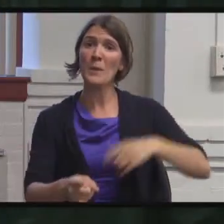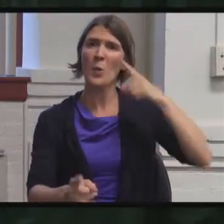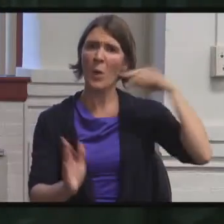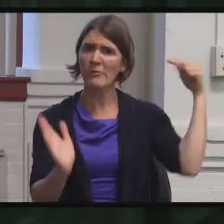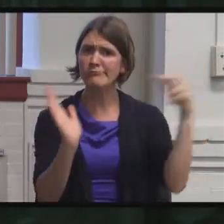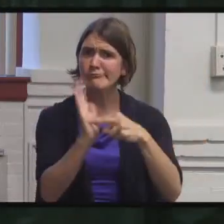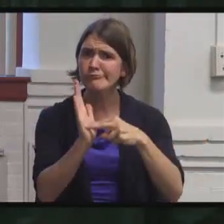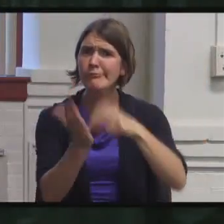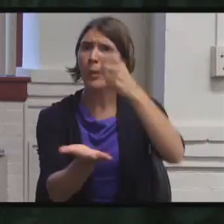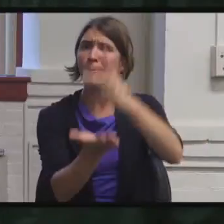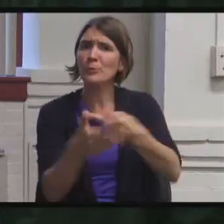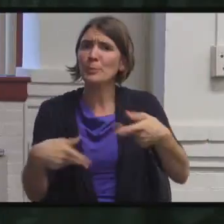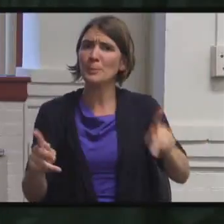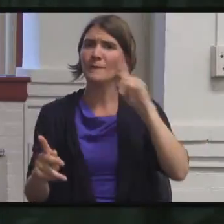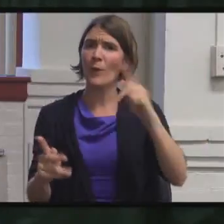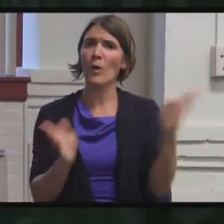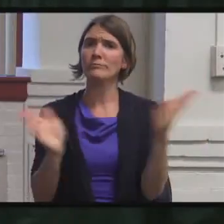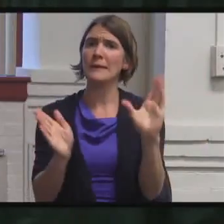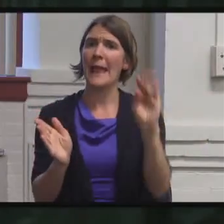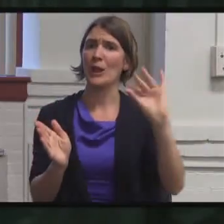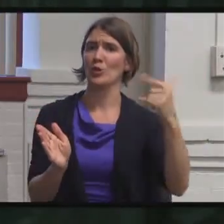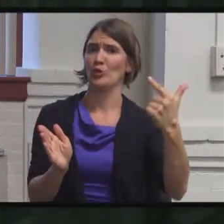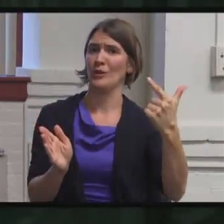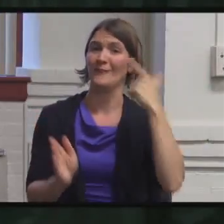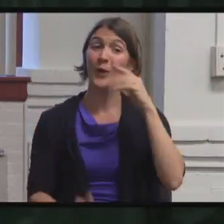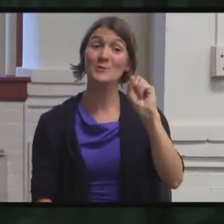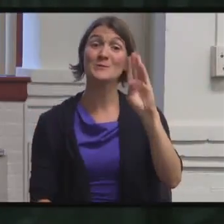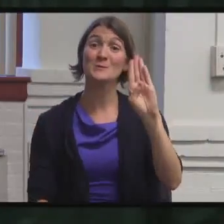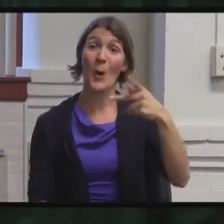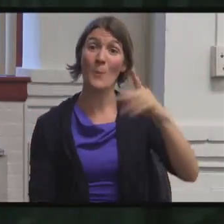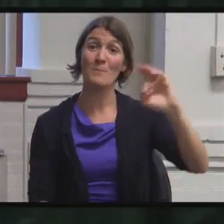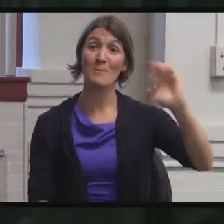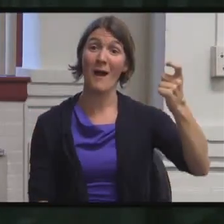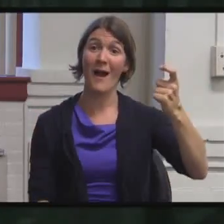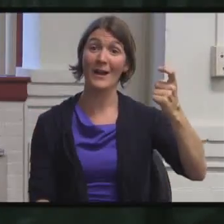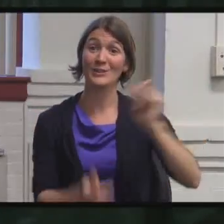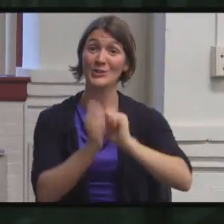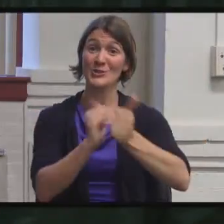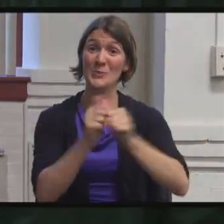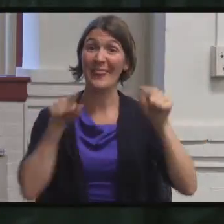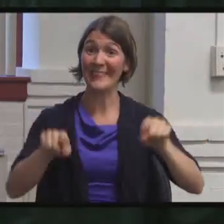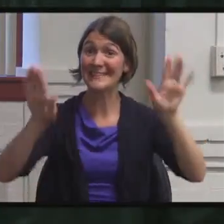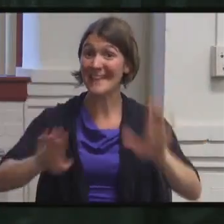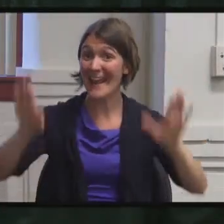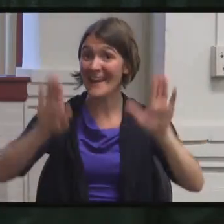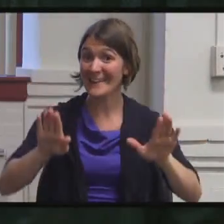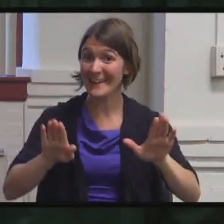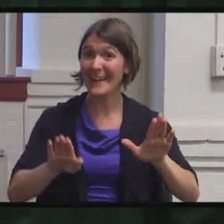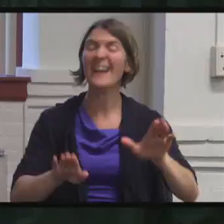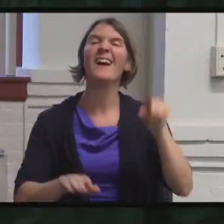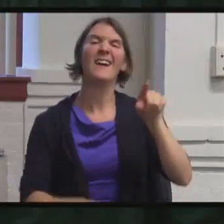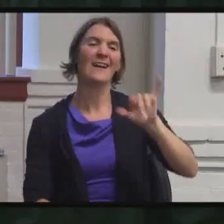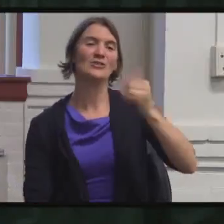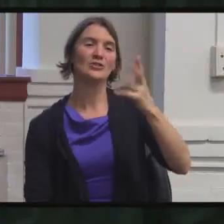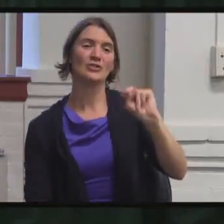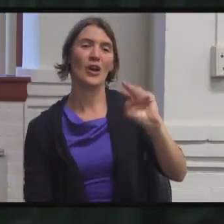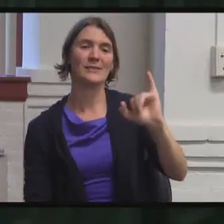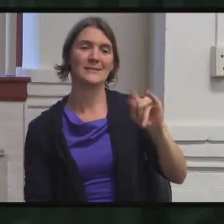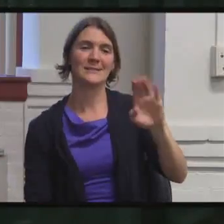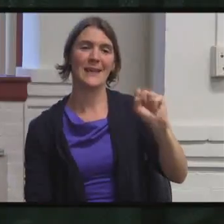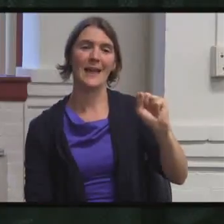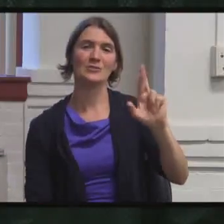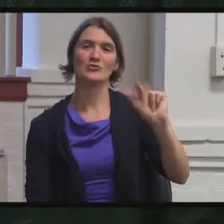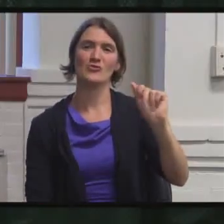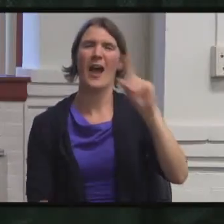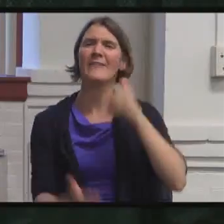to approve a catering permit for the annual Soap Docks Derby scheduled for this Sunday at 101 John Sites Drive. The